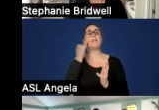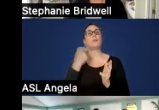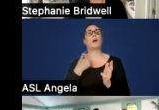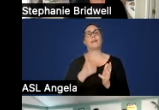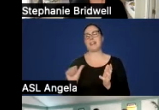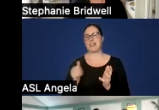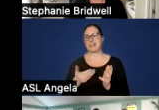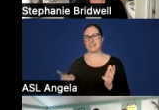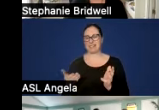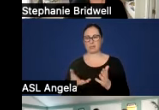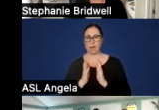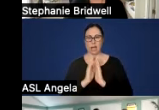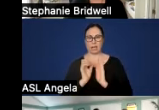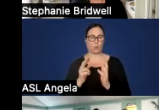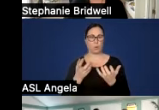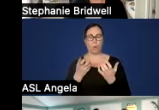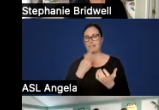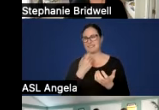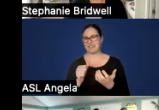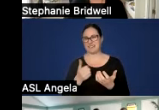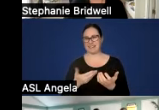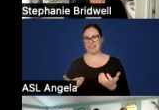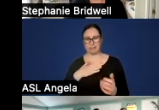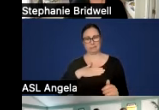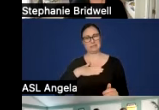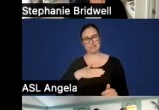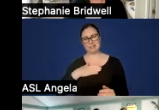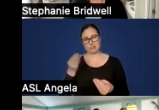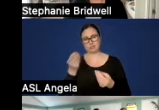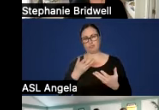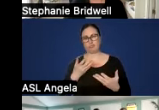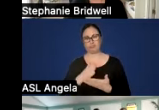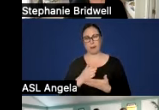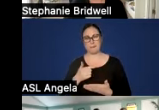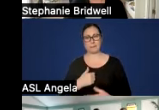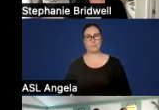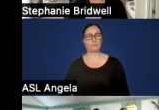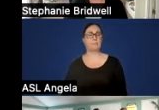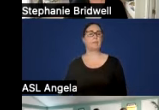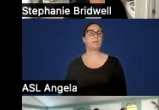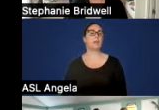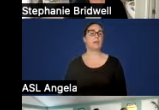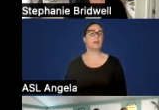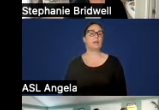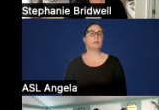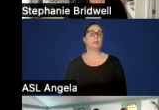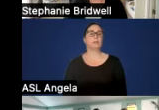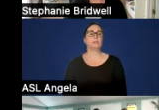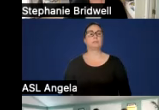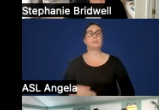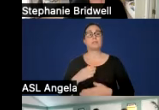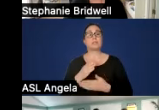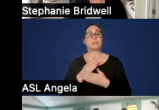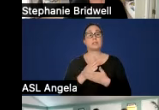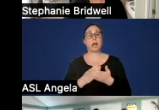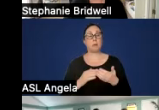to ask or want to say anything, please. So some of those main partners that we talked about